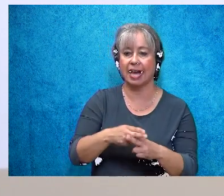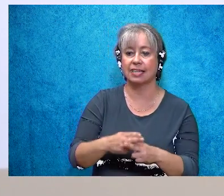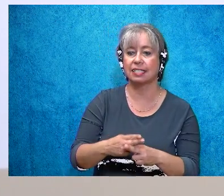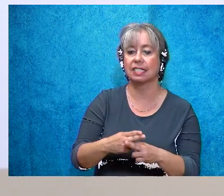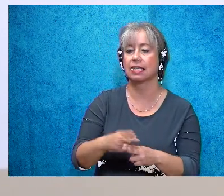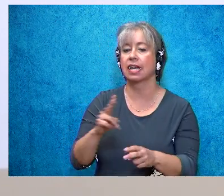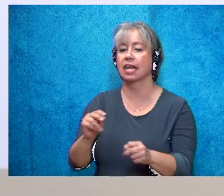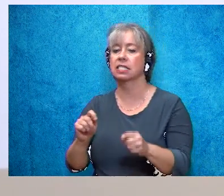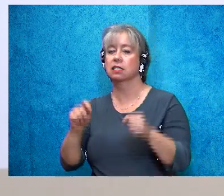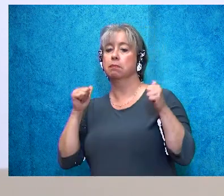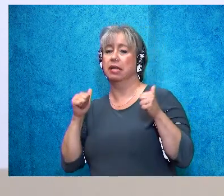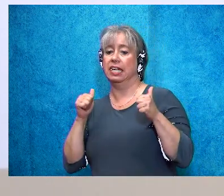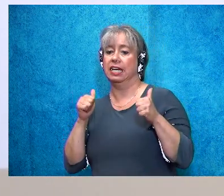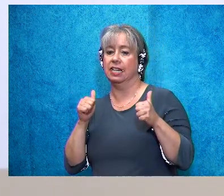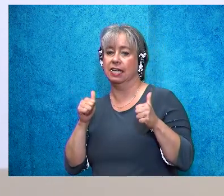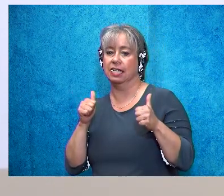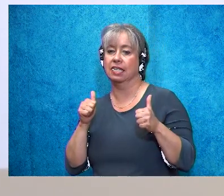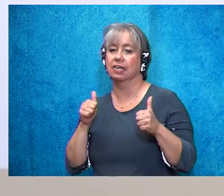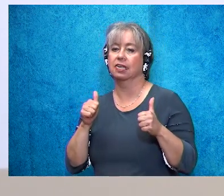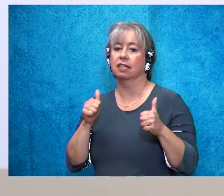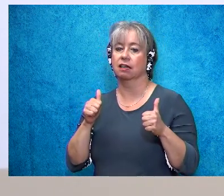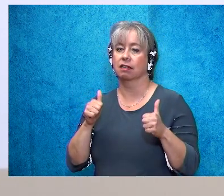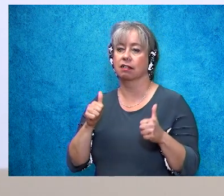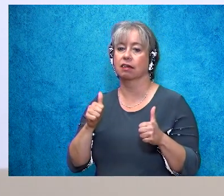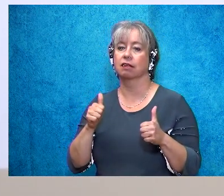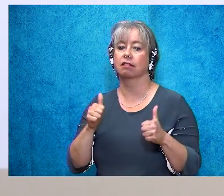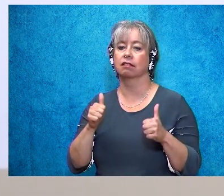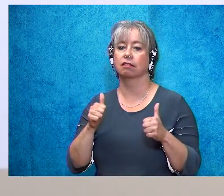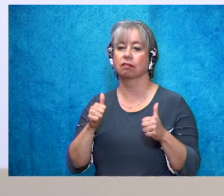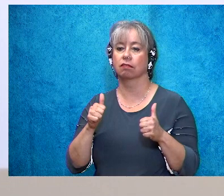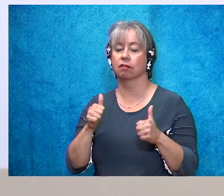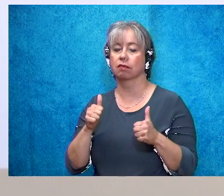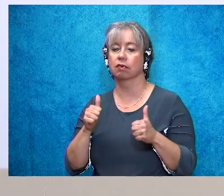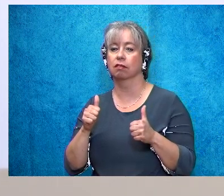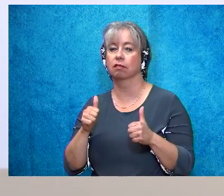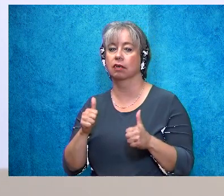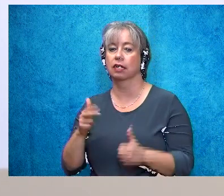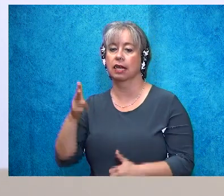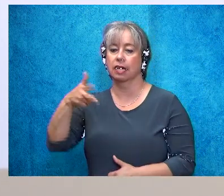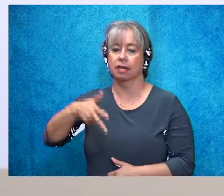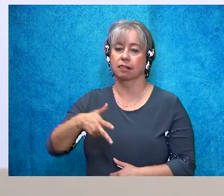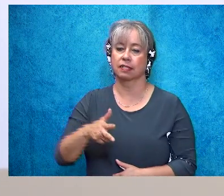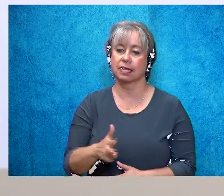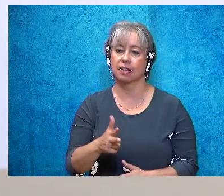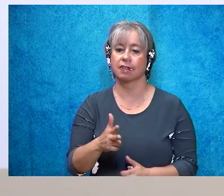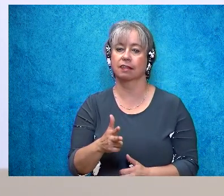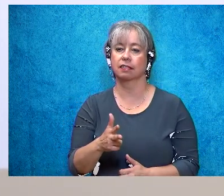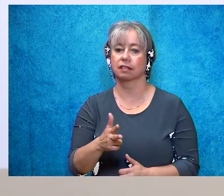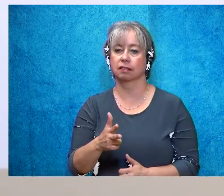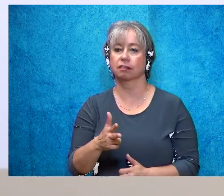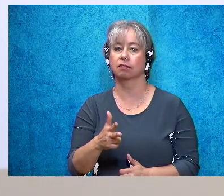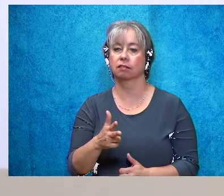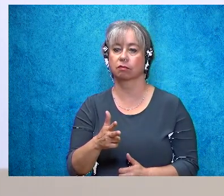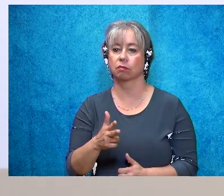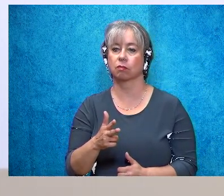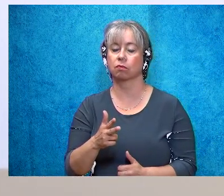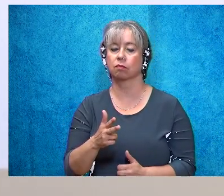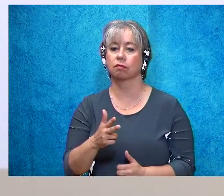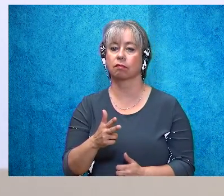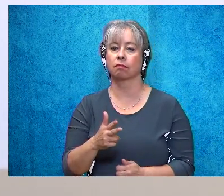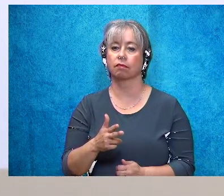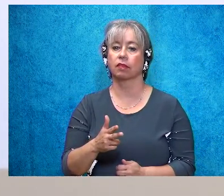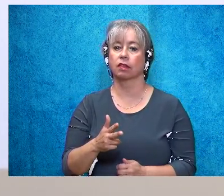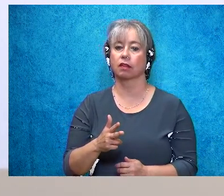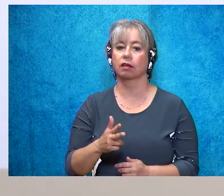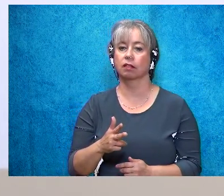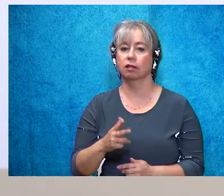as fast as I can, as fast as I can, the most speed at the bottom of this hill. And I can imagine you could